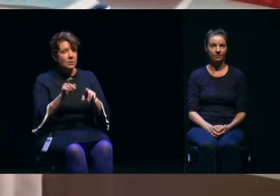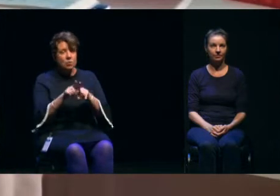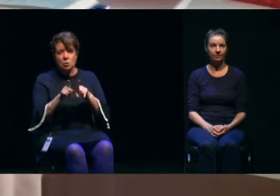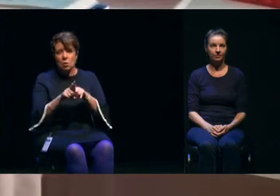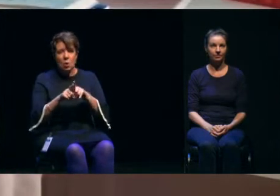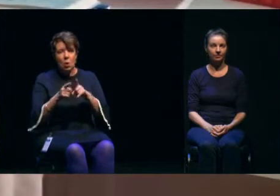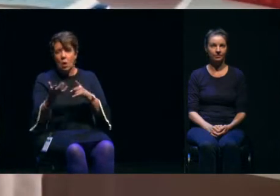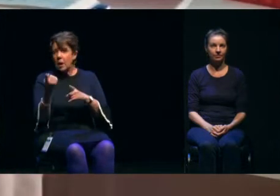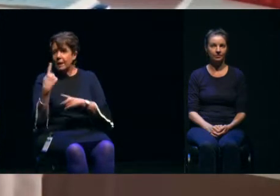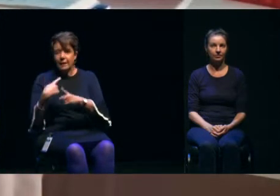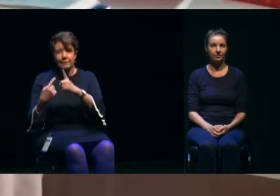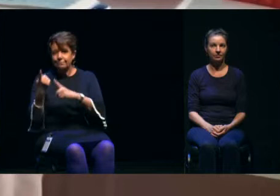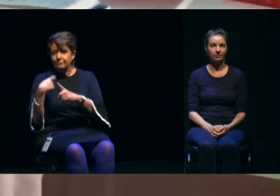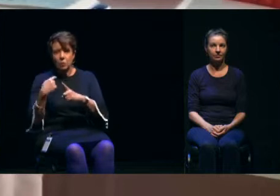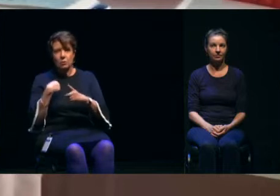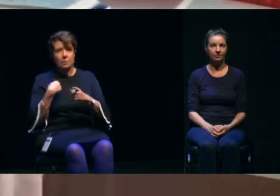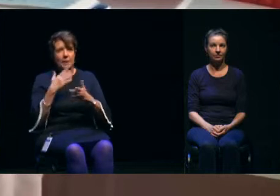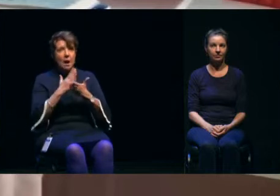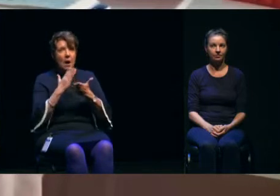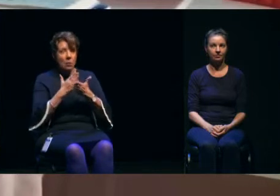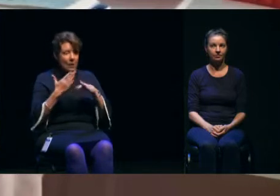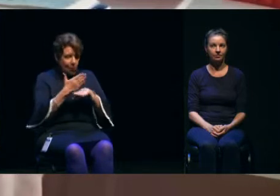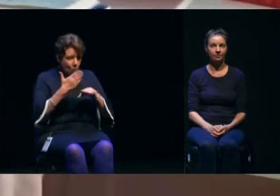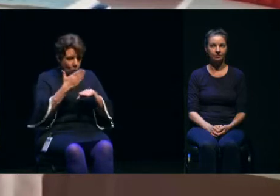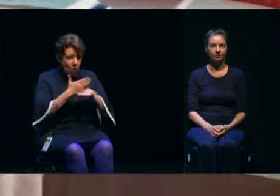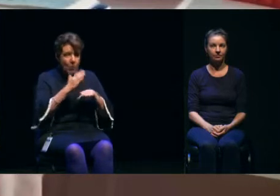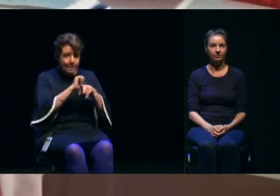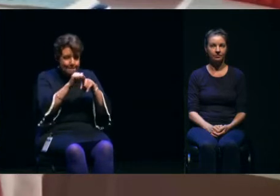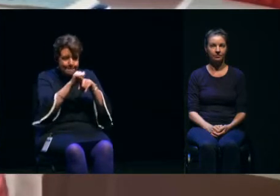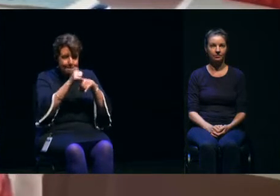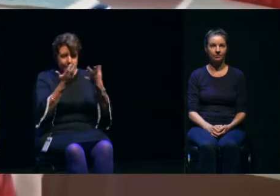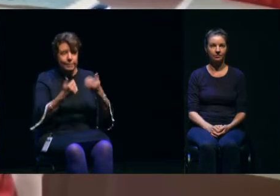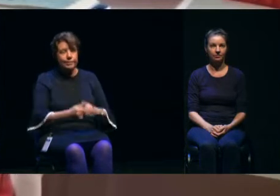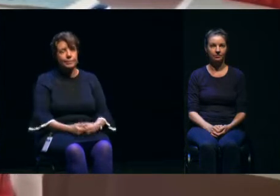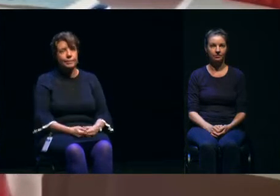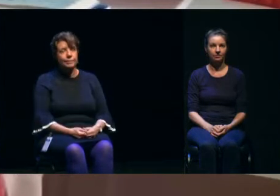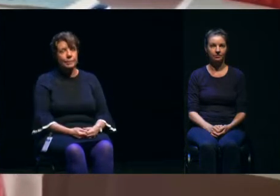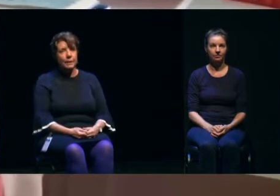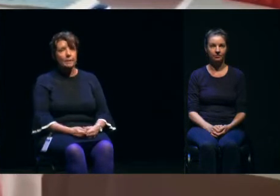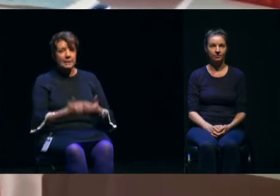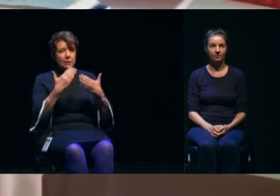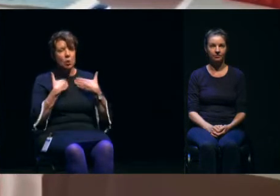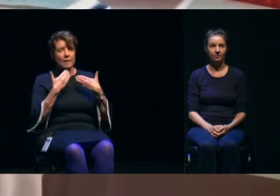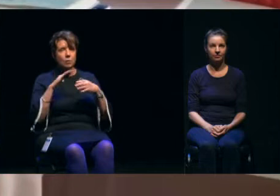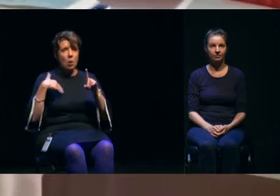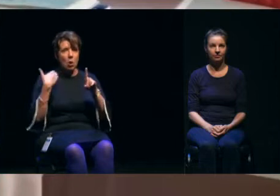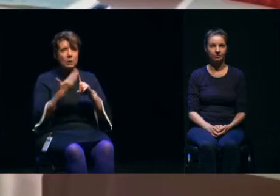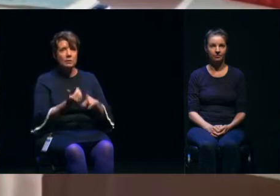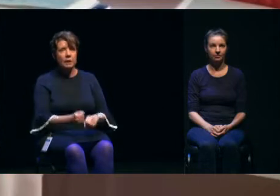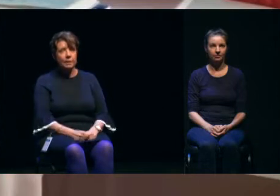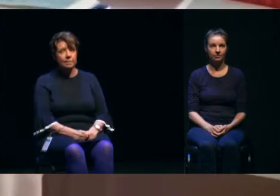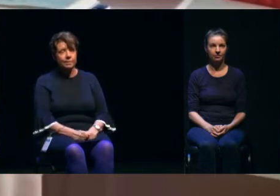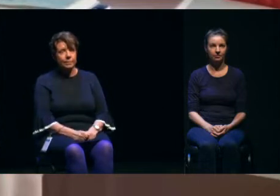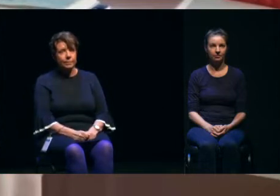the beyond. No, I work on them. But I didn't know that for a long time. Yes. I thought it was